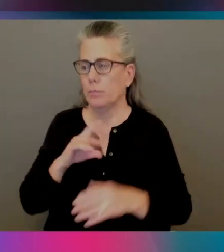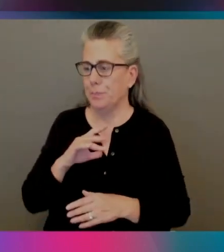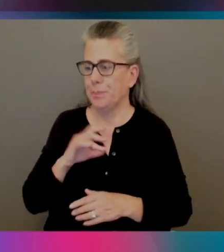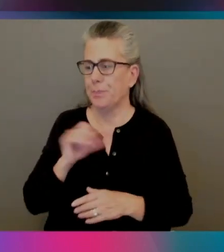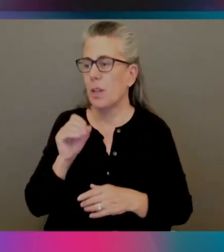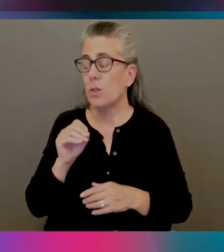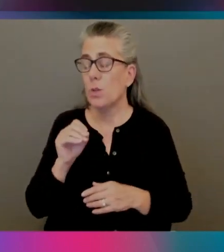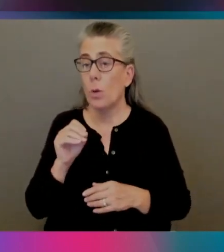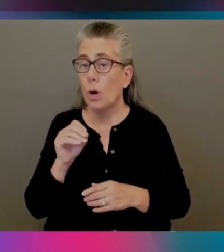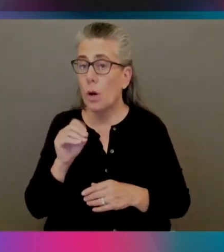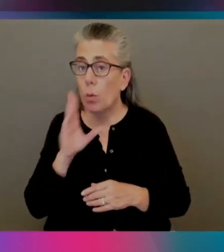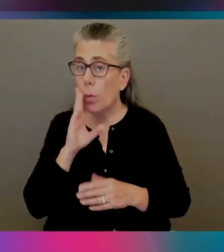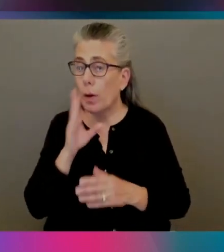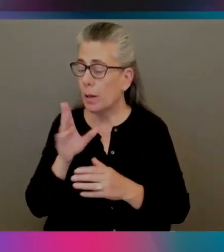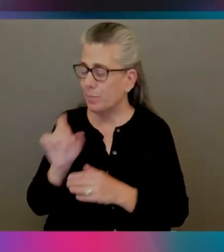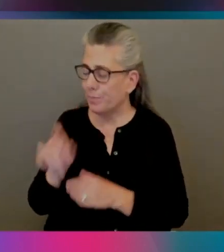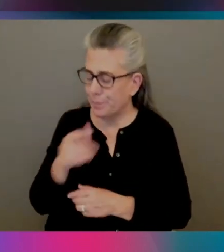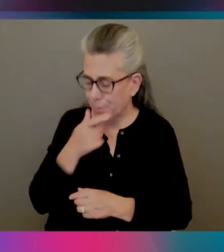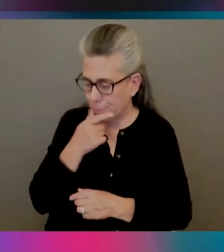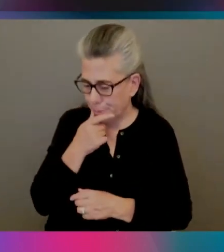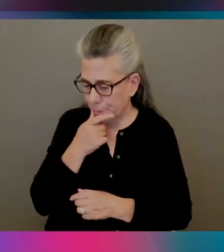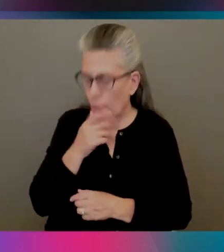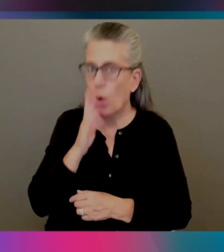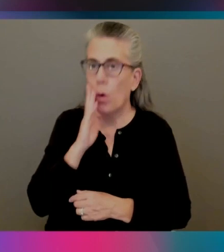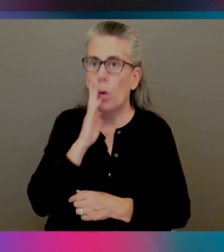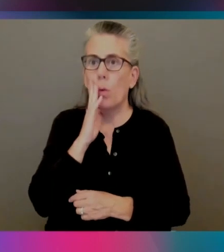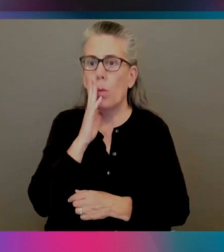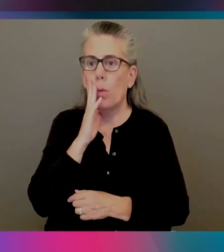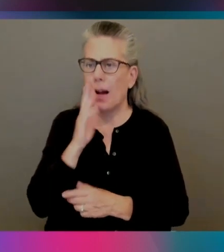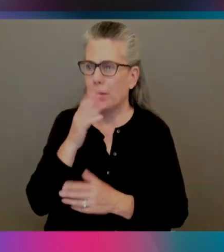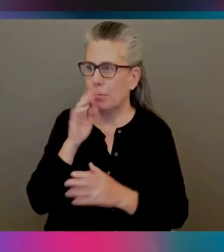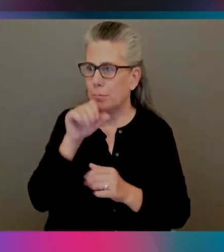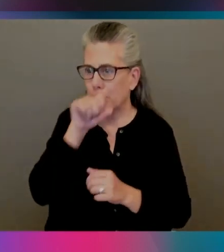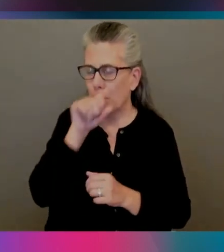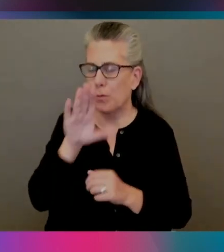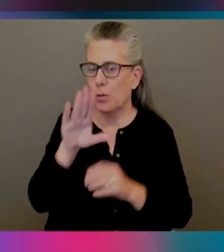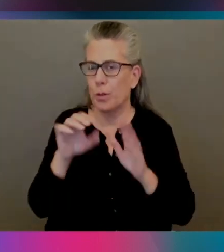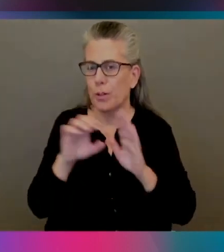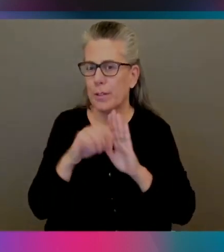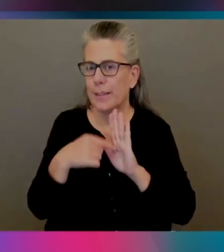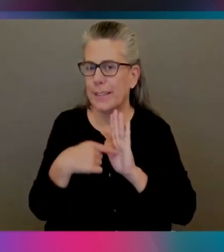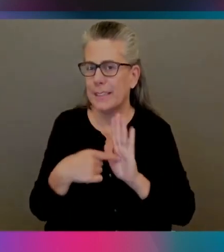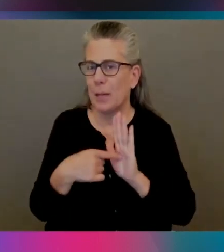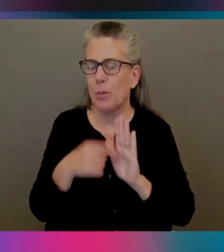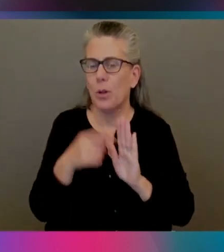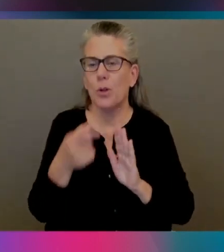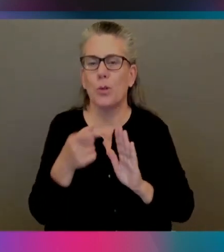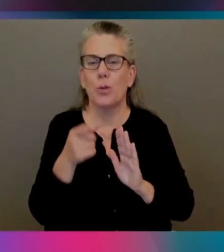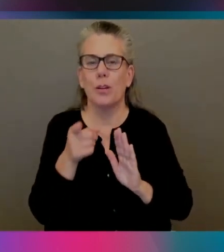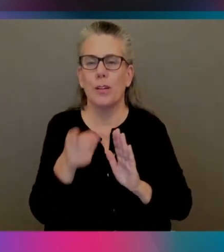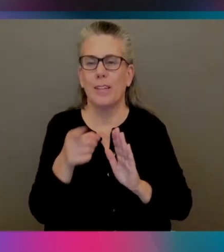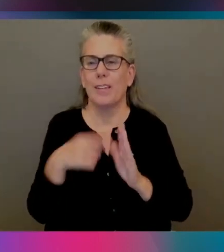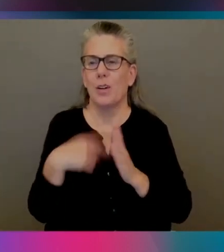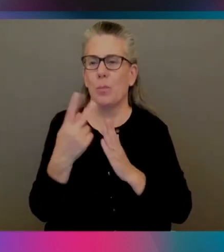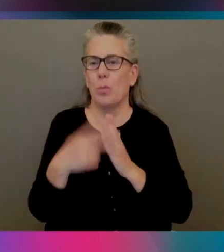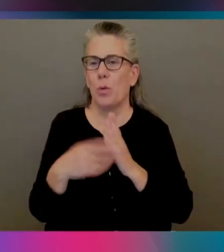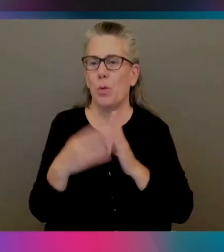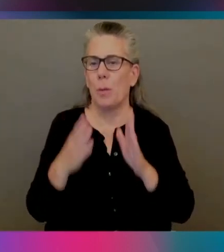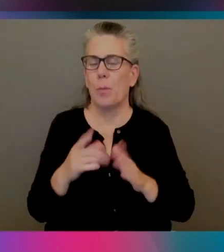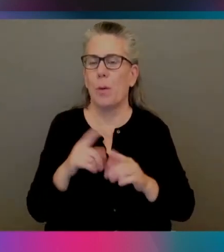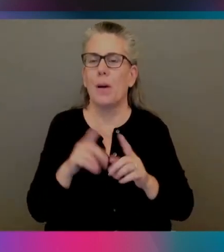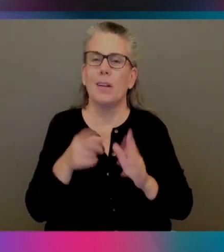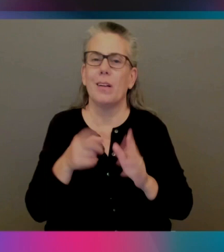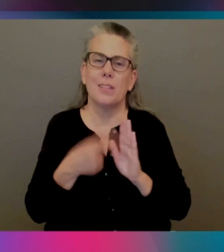will it give me? I love the example you used, Brian. Like you're a Go programmer, but you have to write Python sometime.